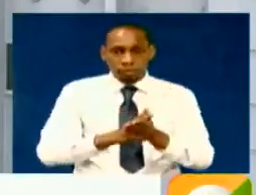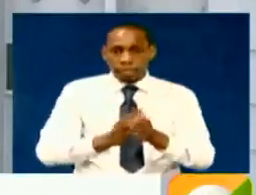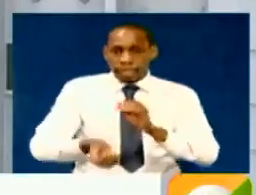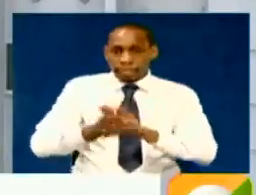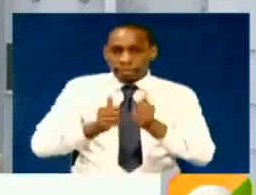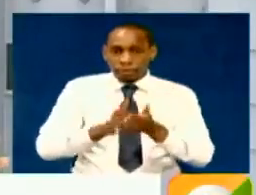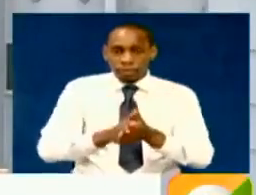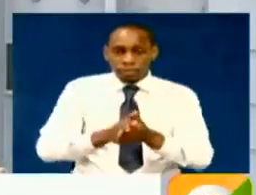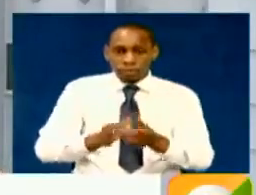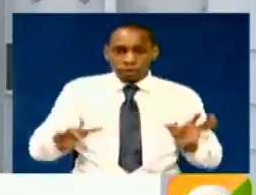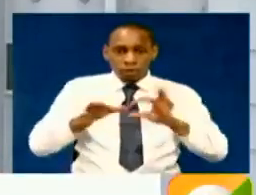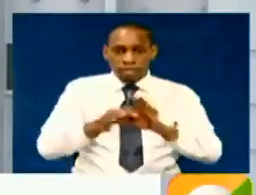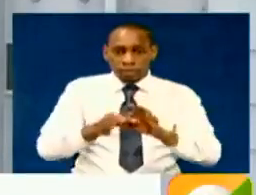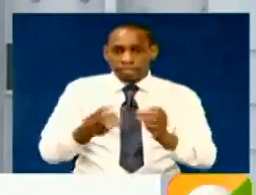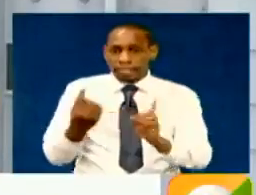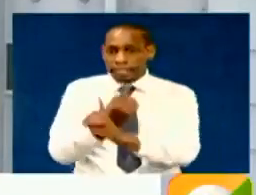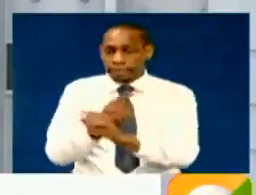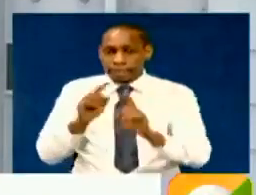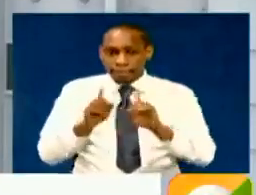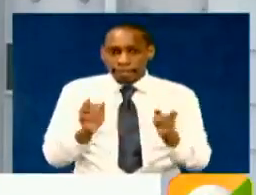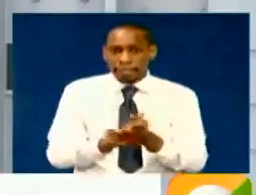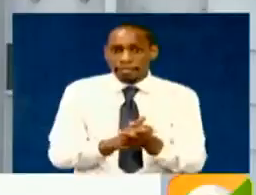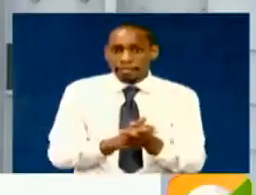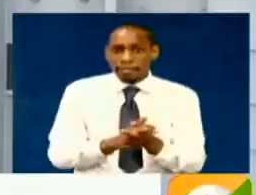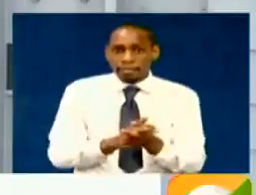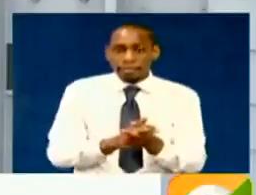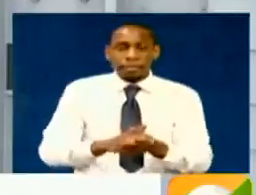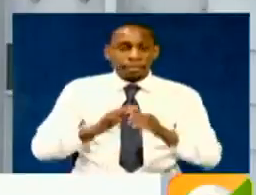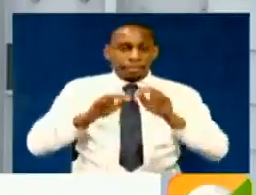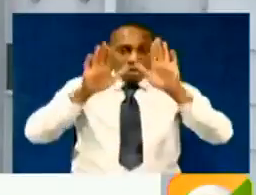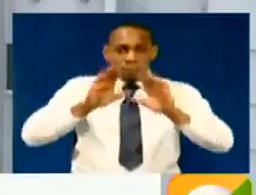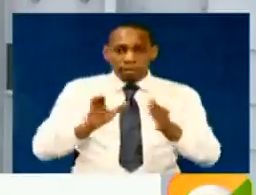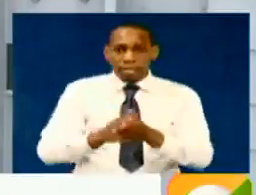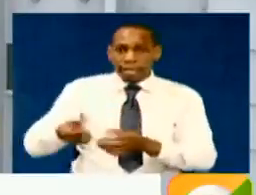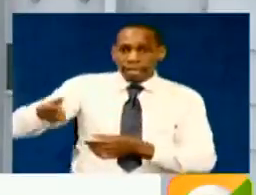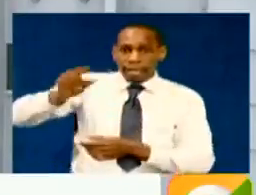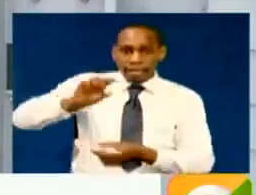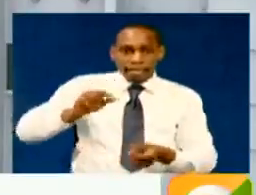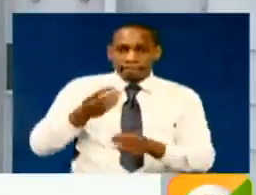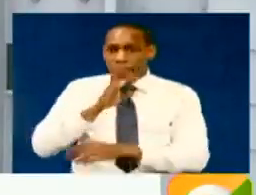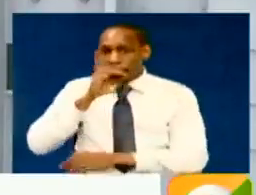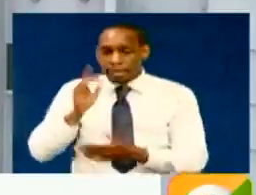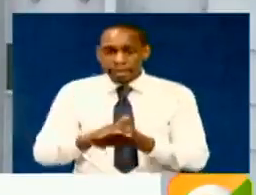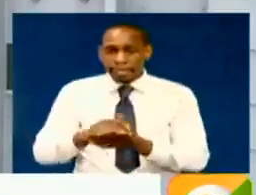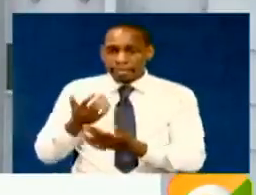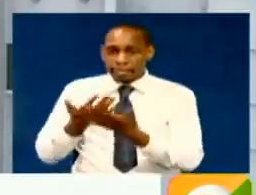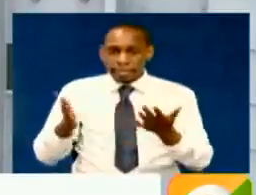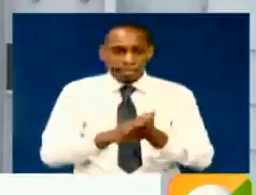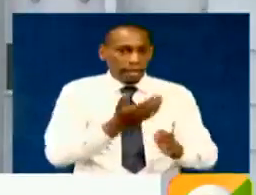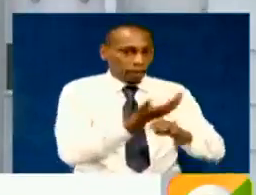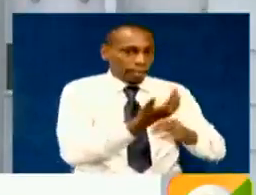mixes the two sets of ingredients separately, but it really does matter whether you add the wet to the dry ingredients or vice